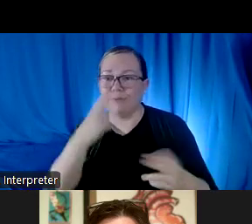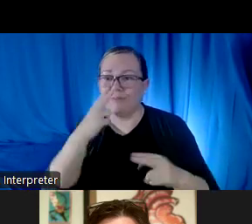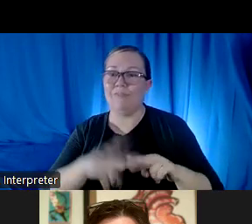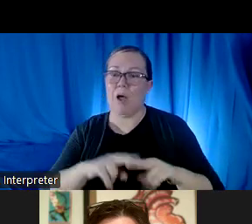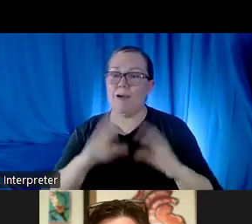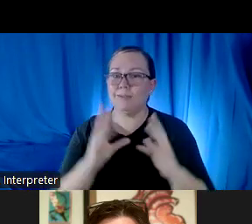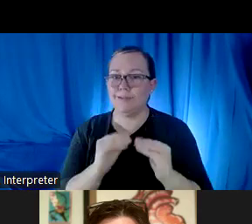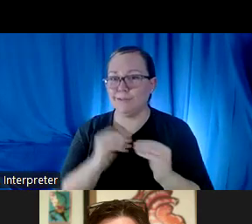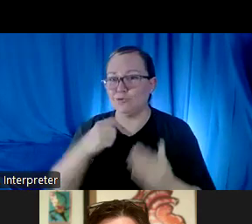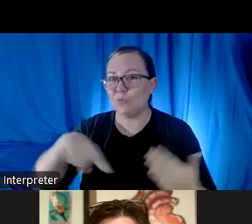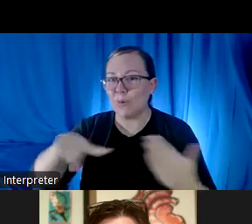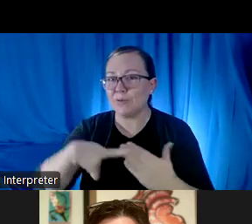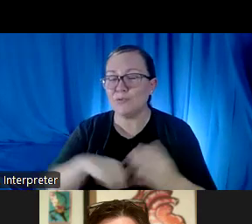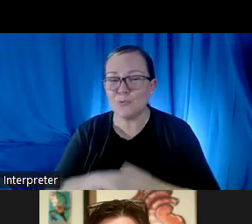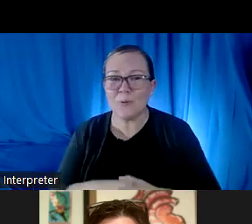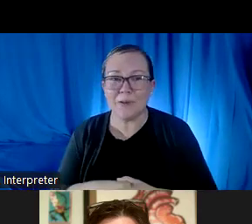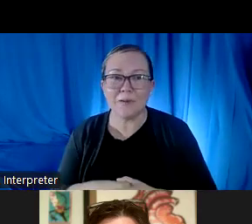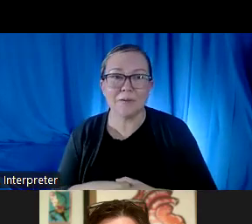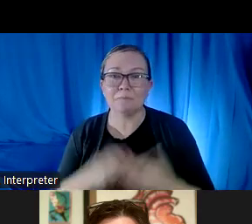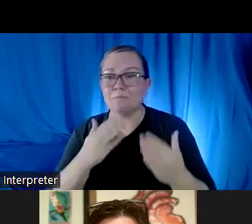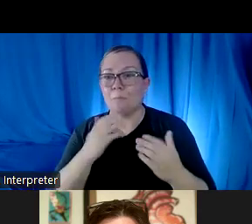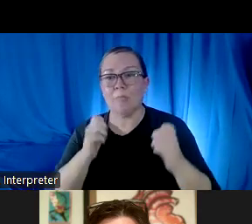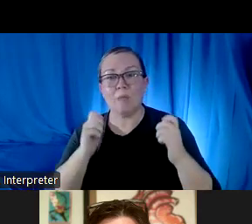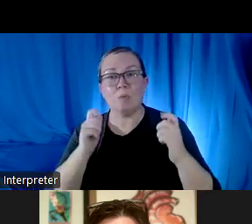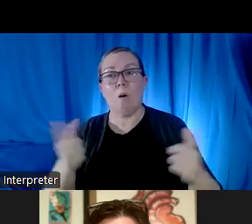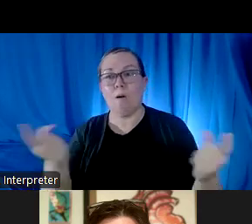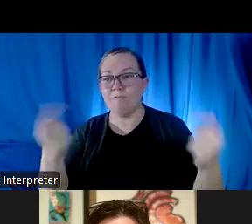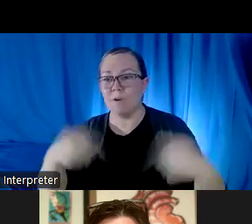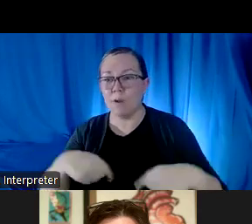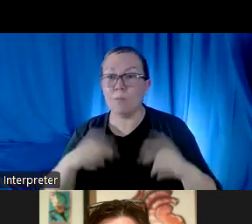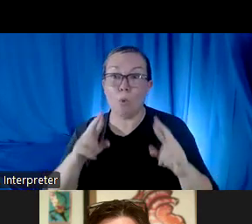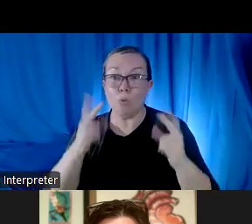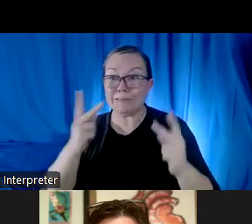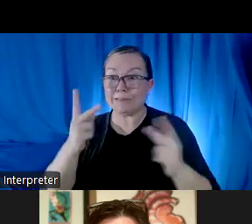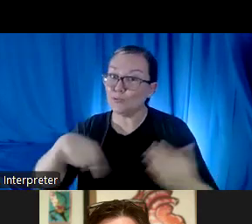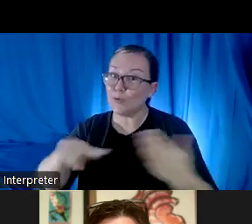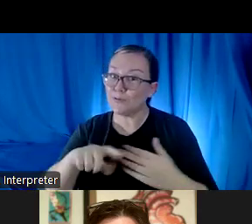session next week. So thank y'all for coming, and hope to see you next week.